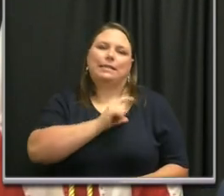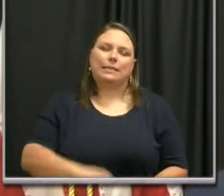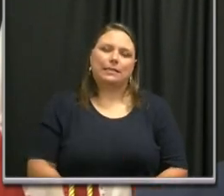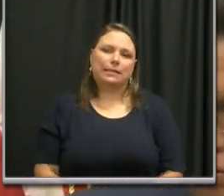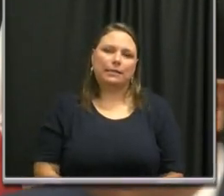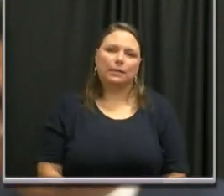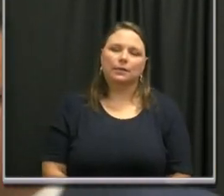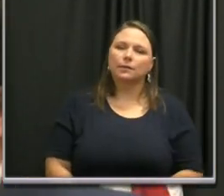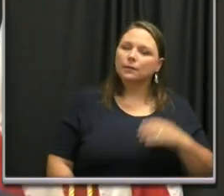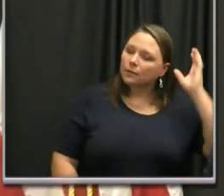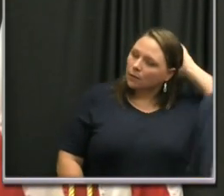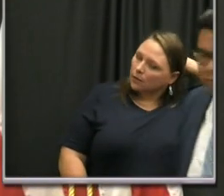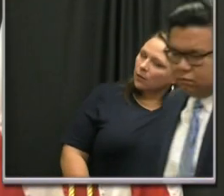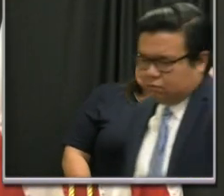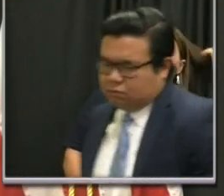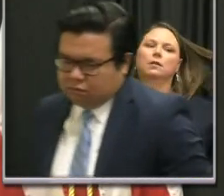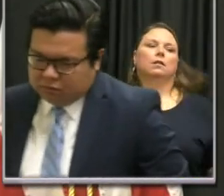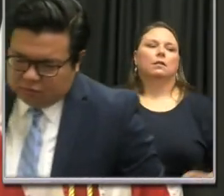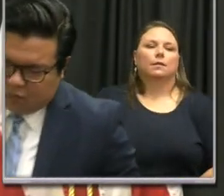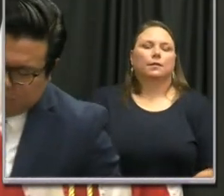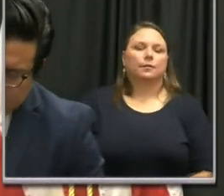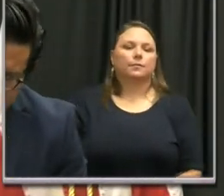Anderson.